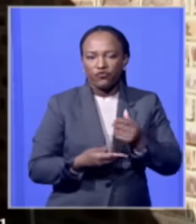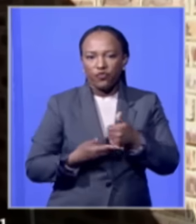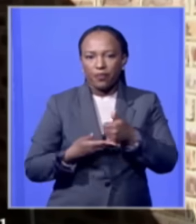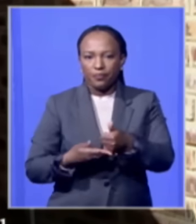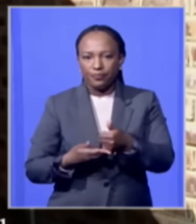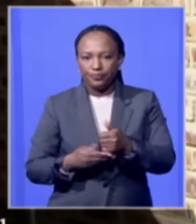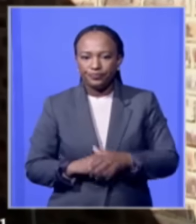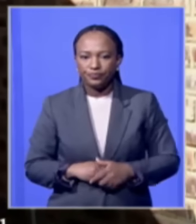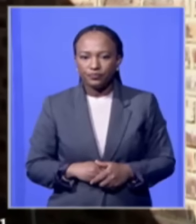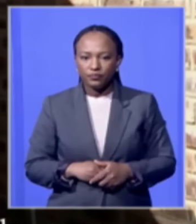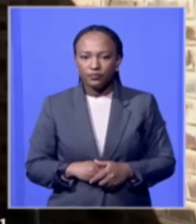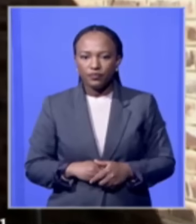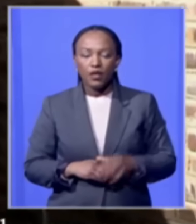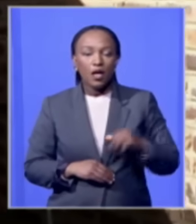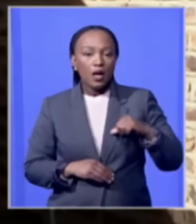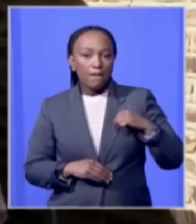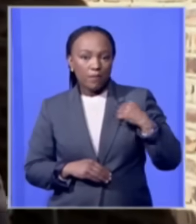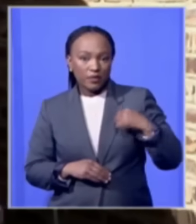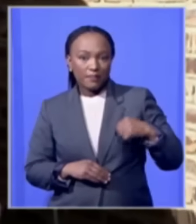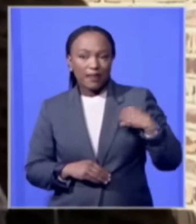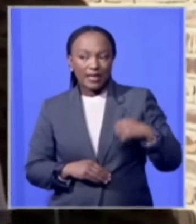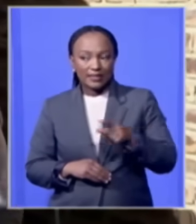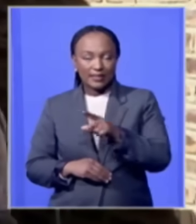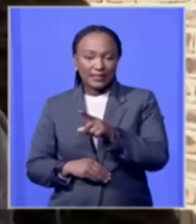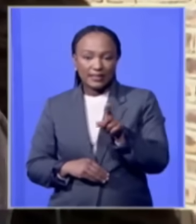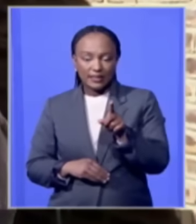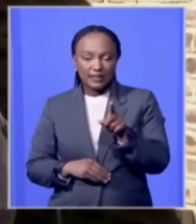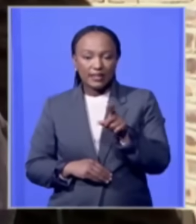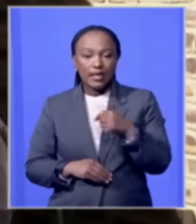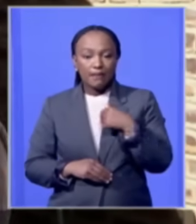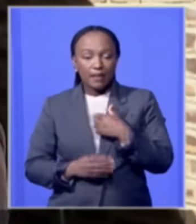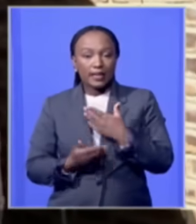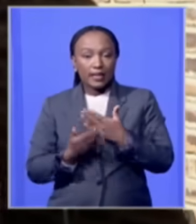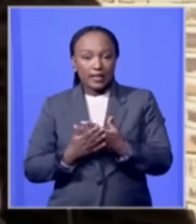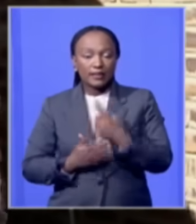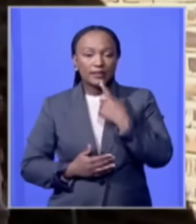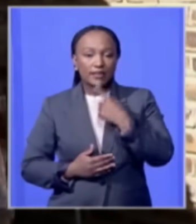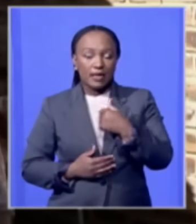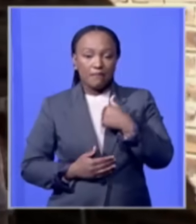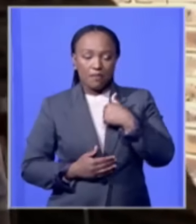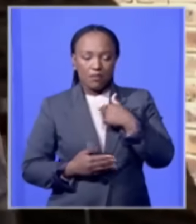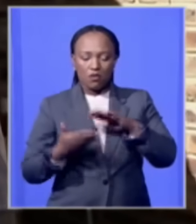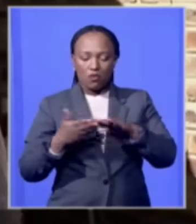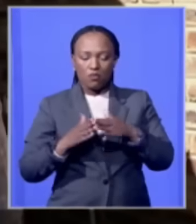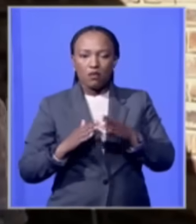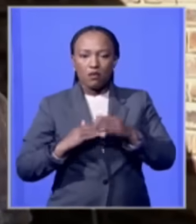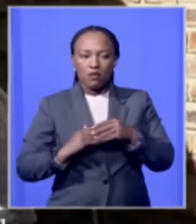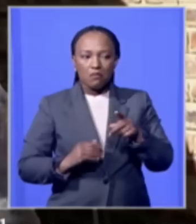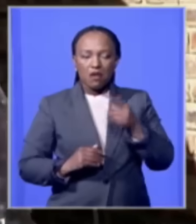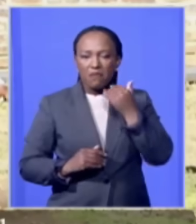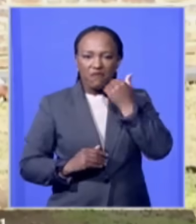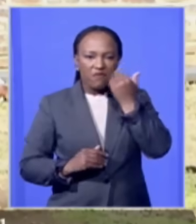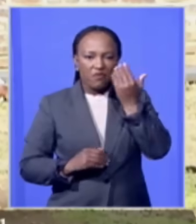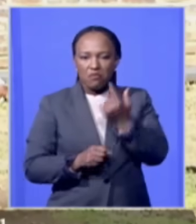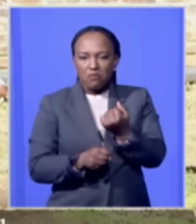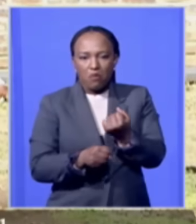really think the municipality from their side and what I can see as a resident that they do not want to